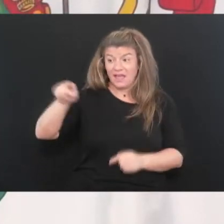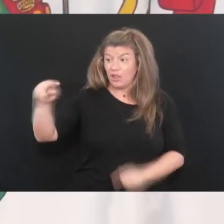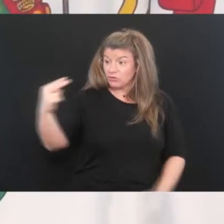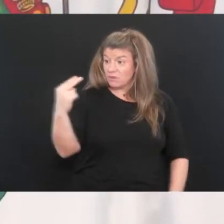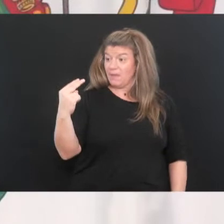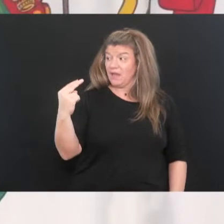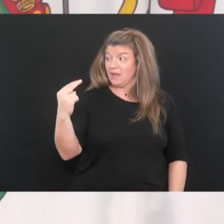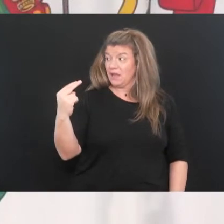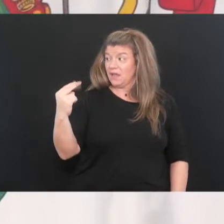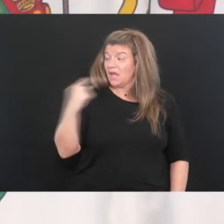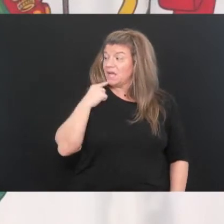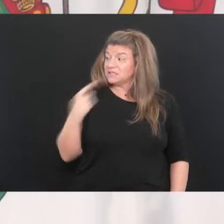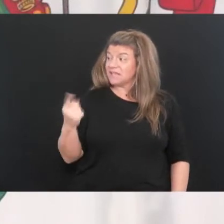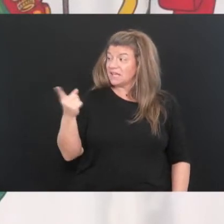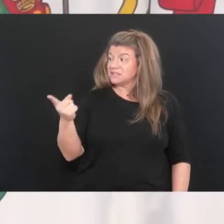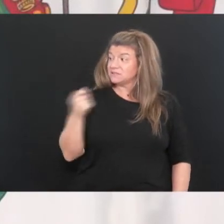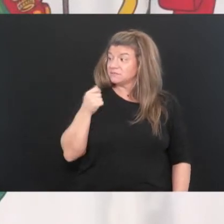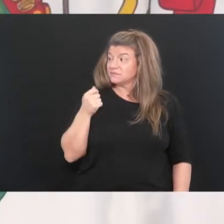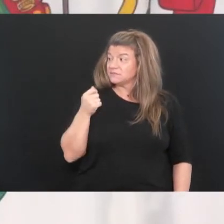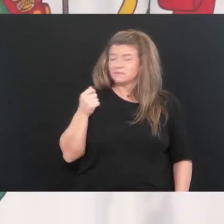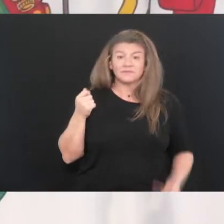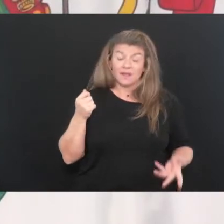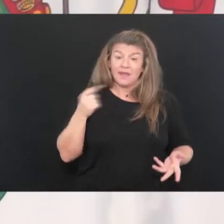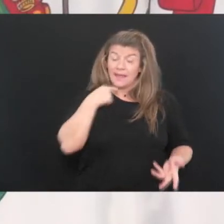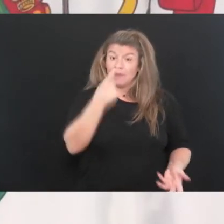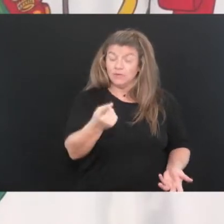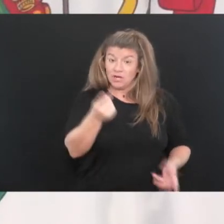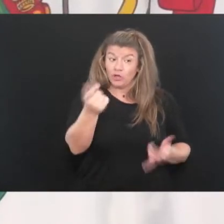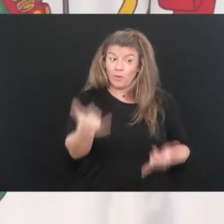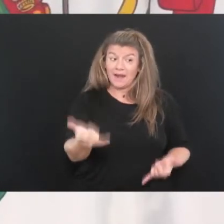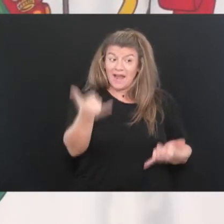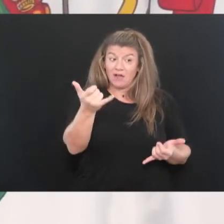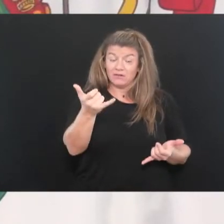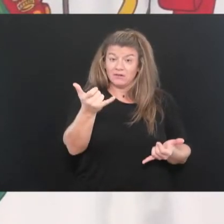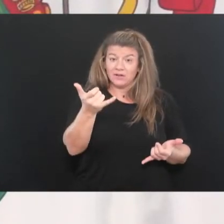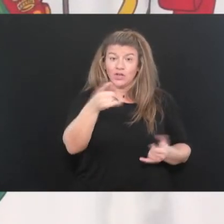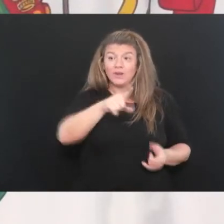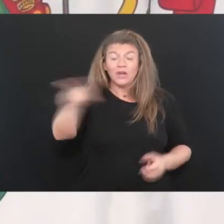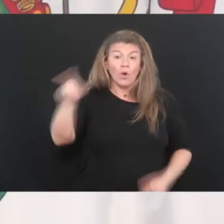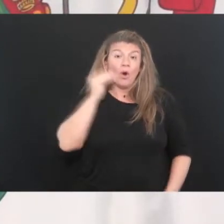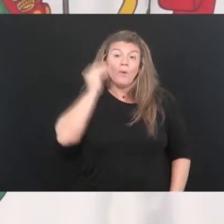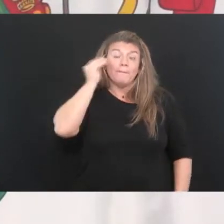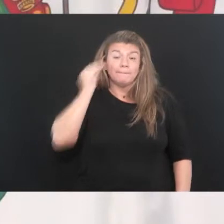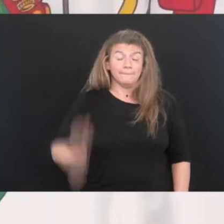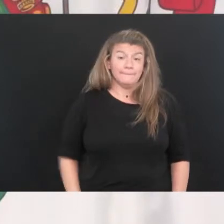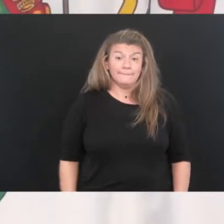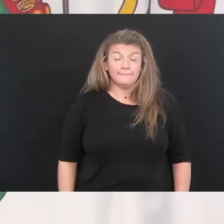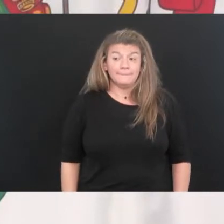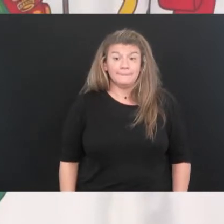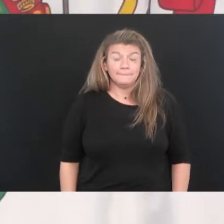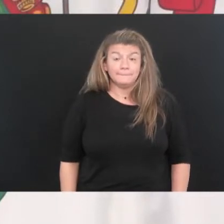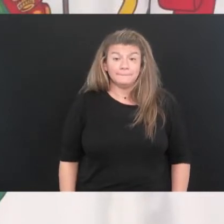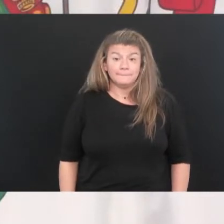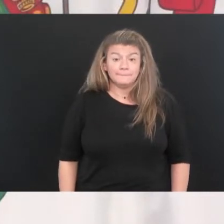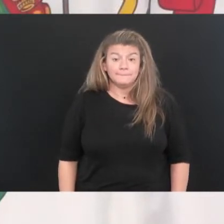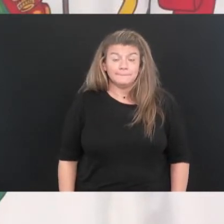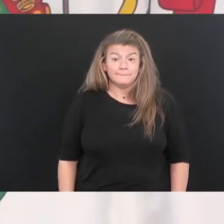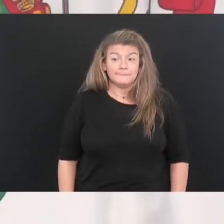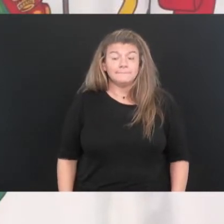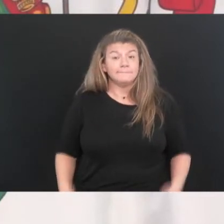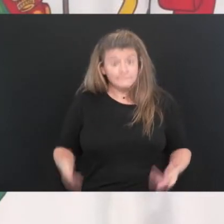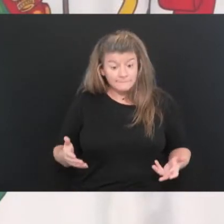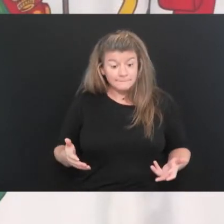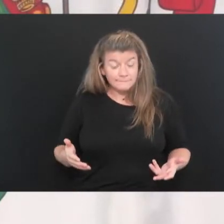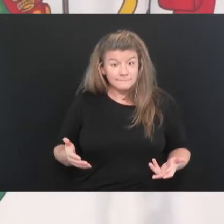he said, I'm going to tell you right now, you probably need to go home. And then he